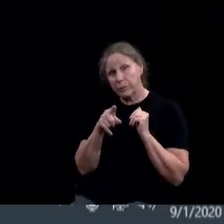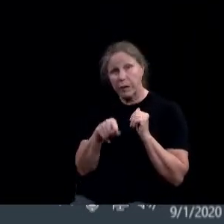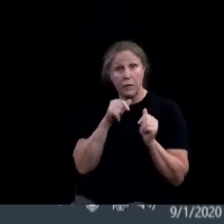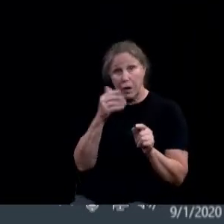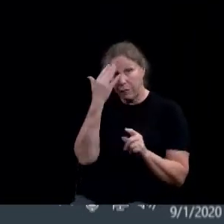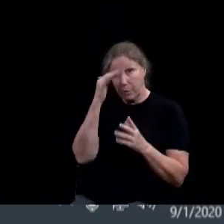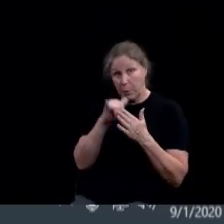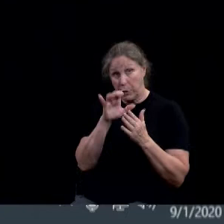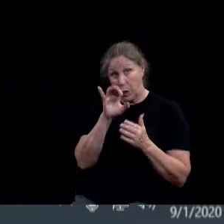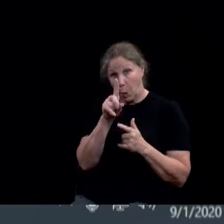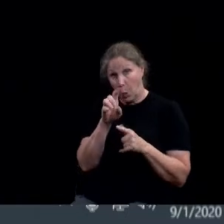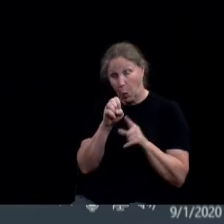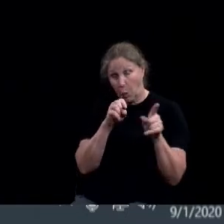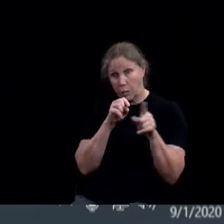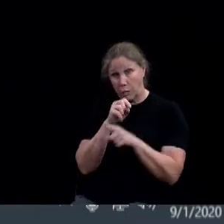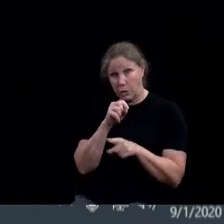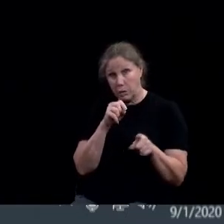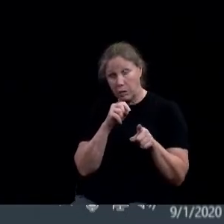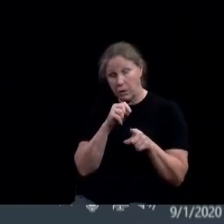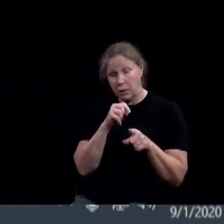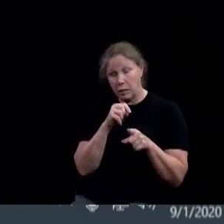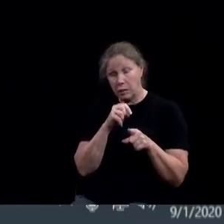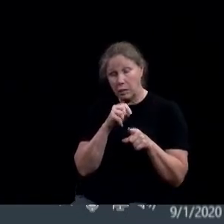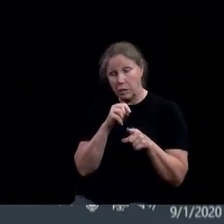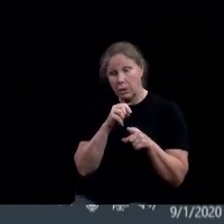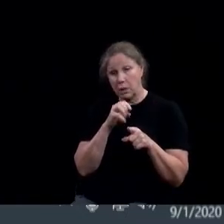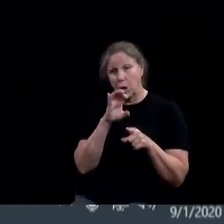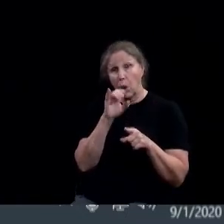codes, you can get some definitions on what kind of cases they are, what kind of violations they are.